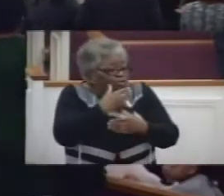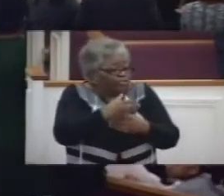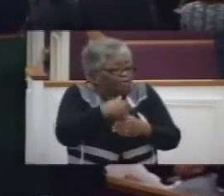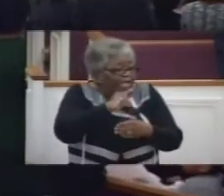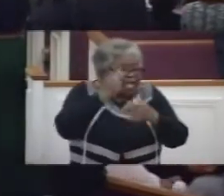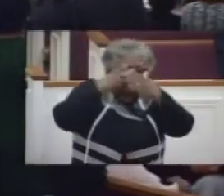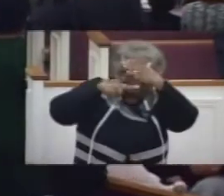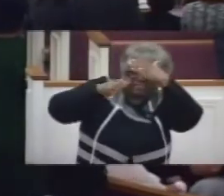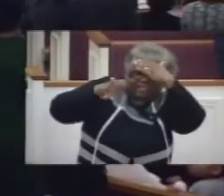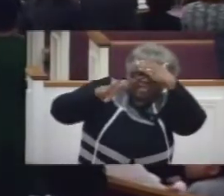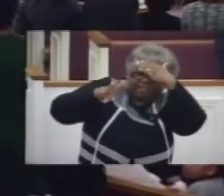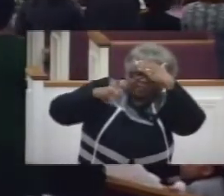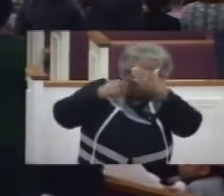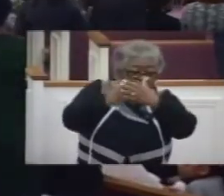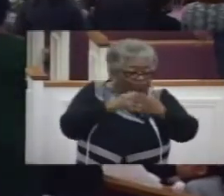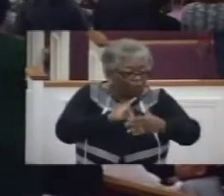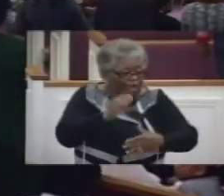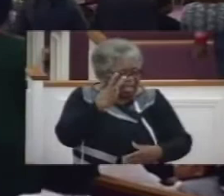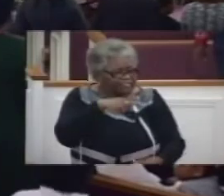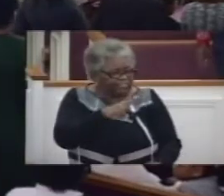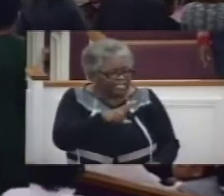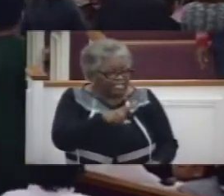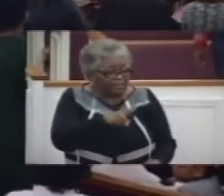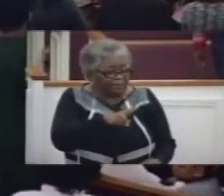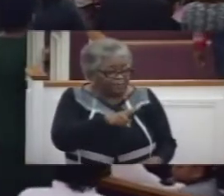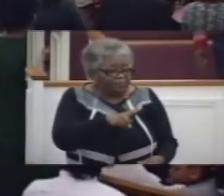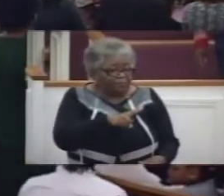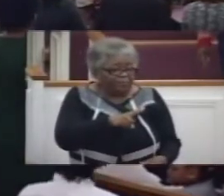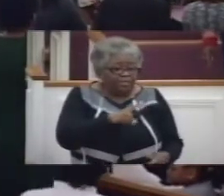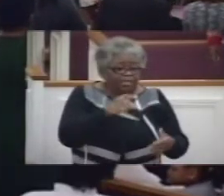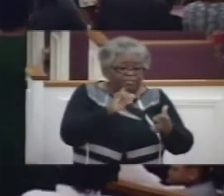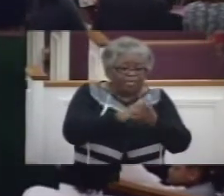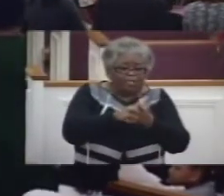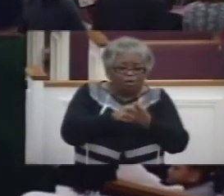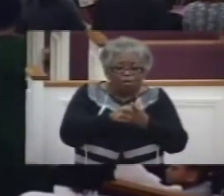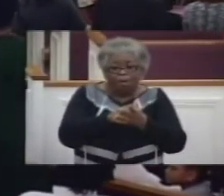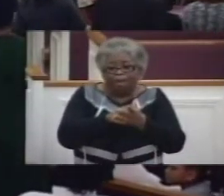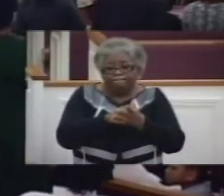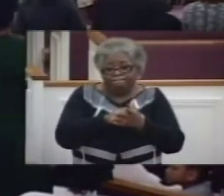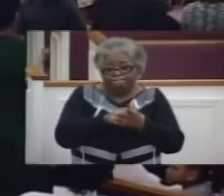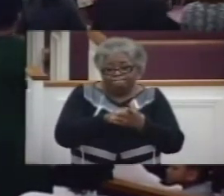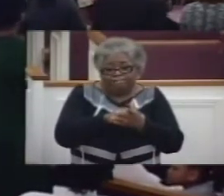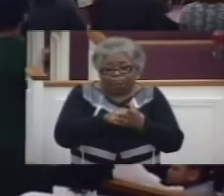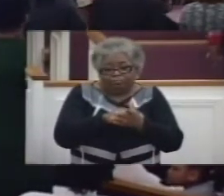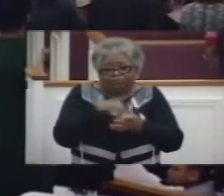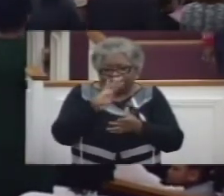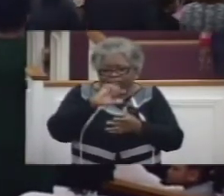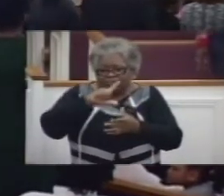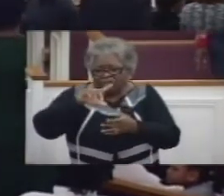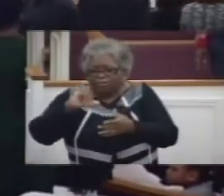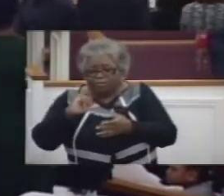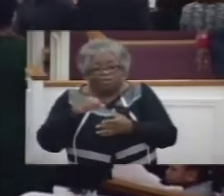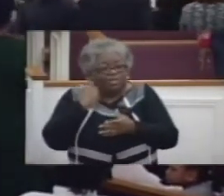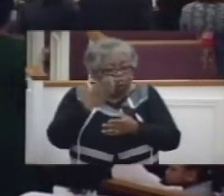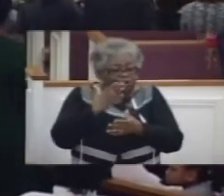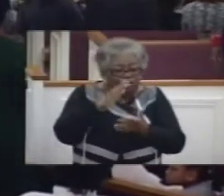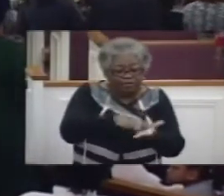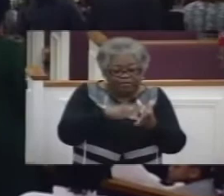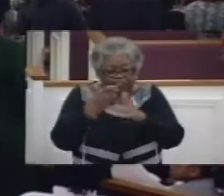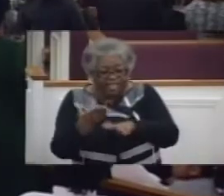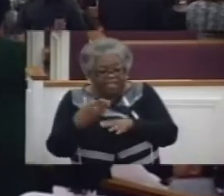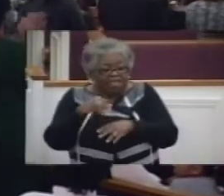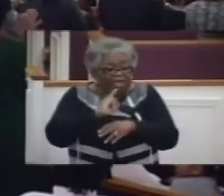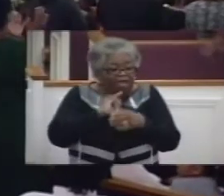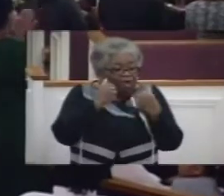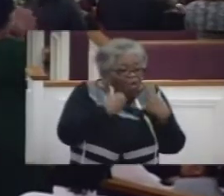I see it before I see it. That old bully's gonna die. I already